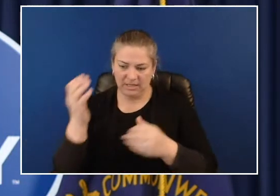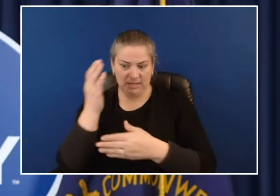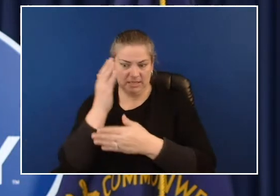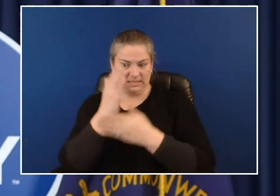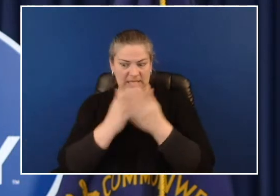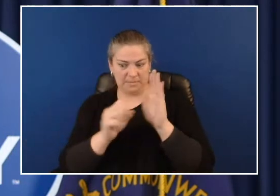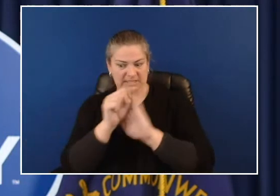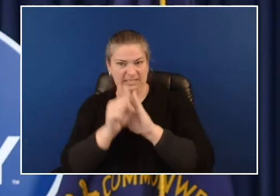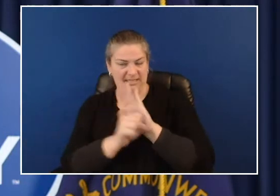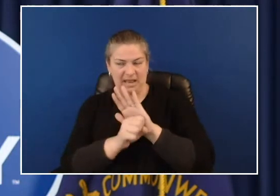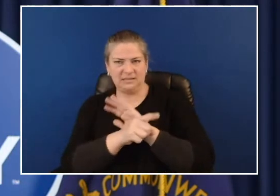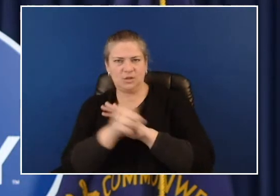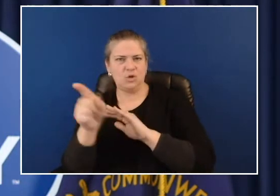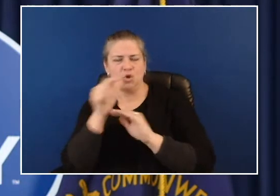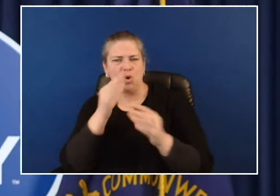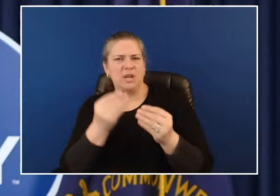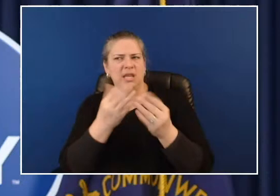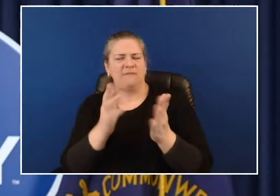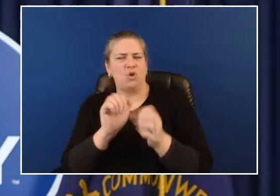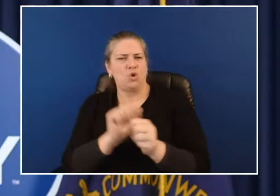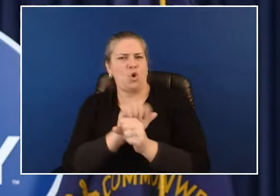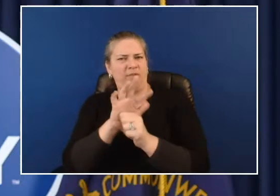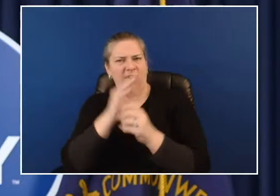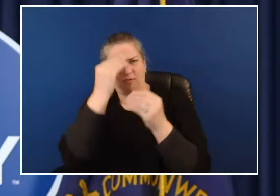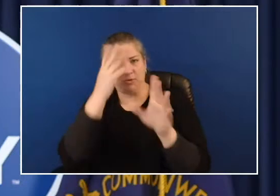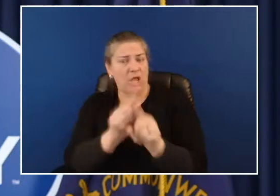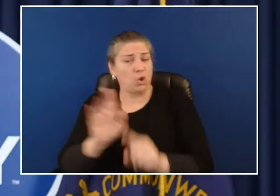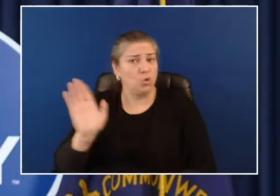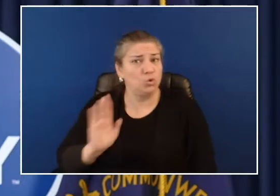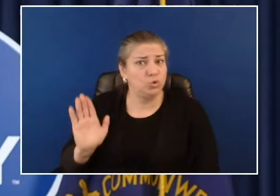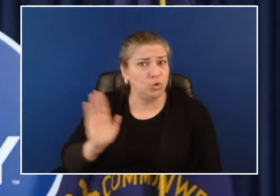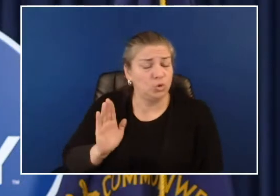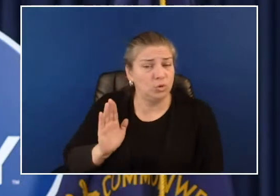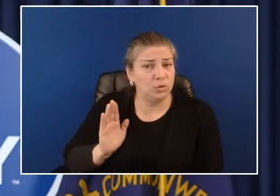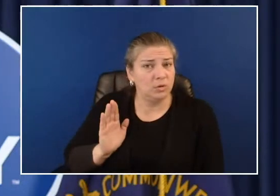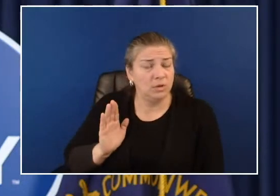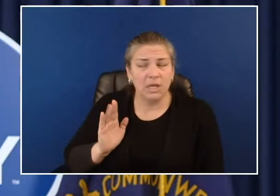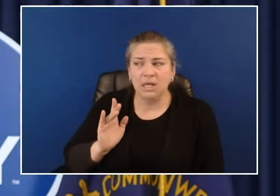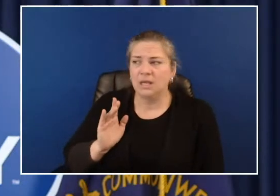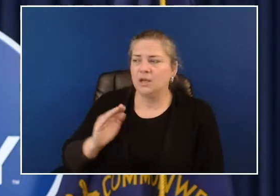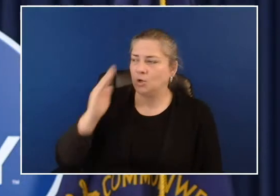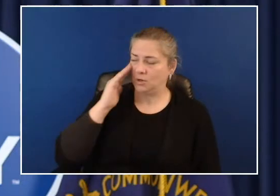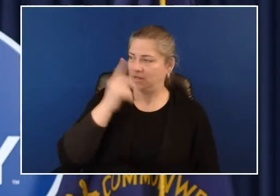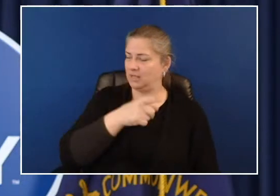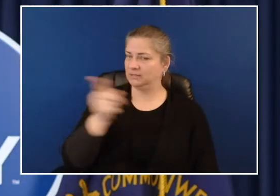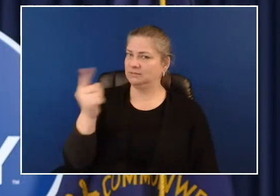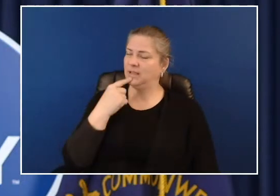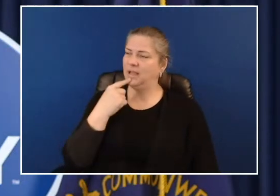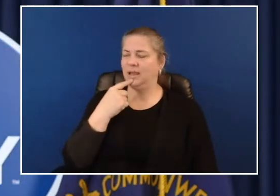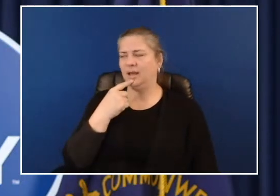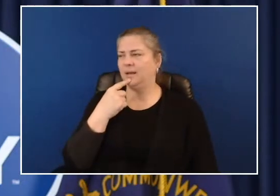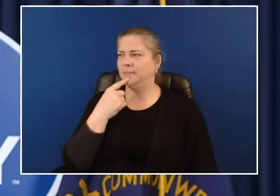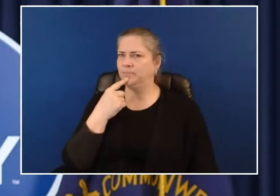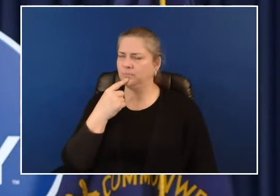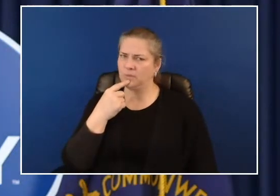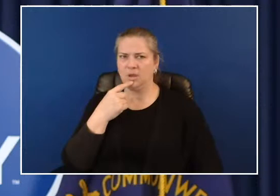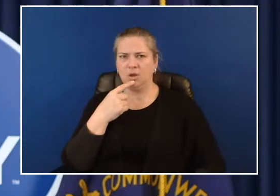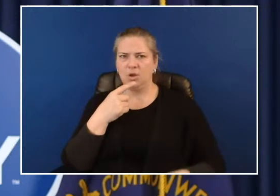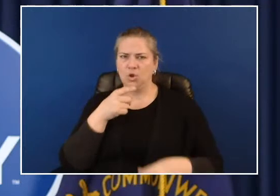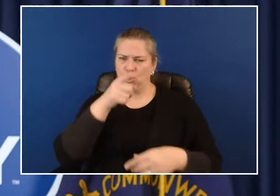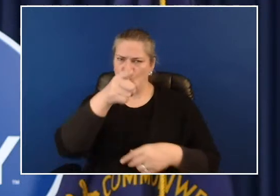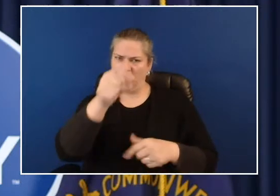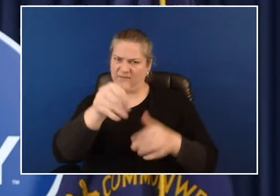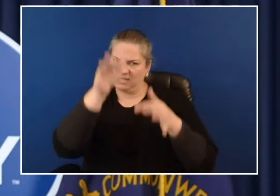much as they used to, because if the claim is this is now more of a personal responsibility to decide your risk level, then you need as